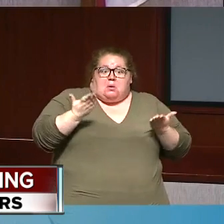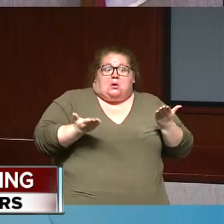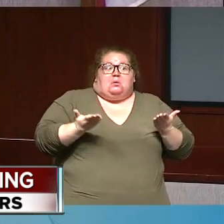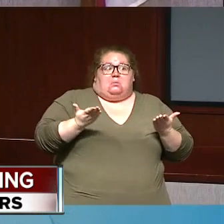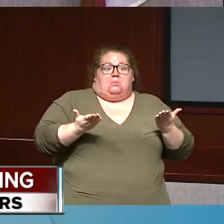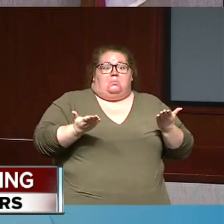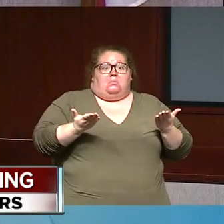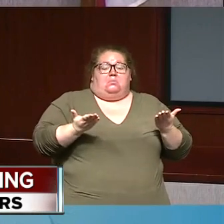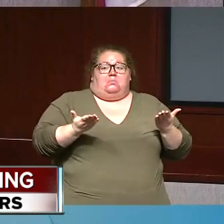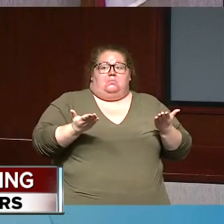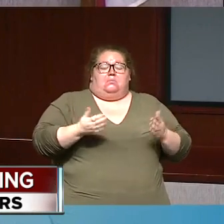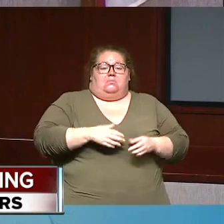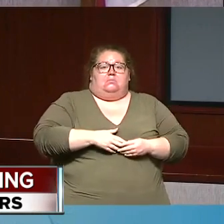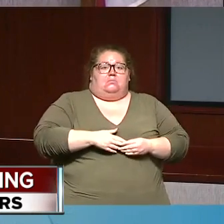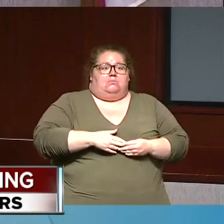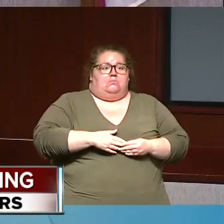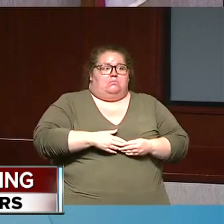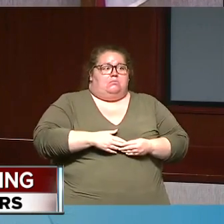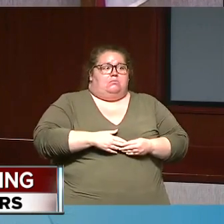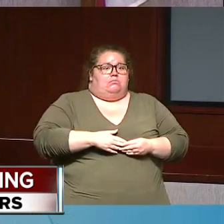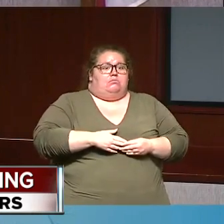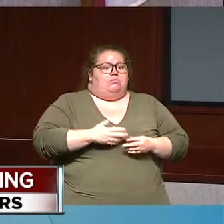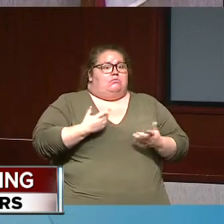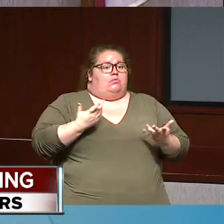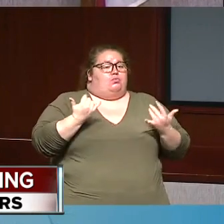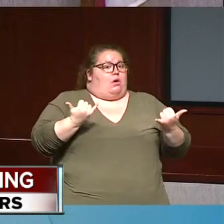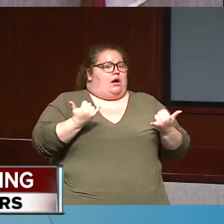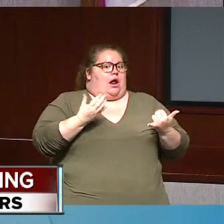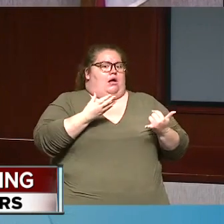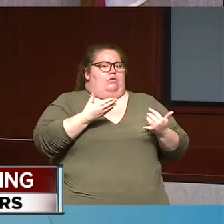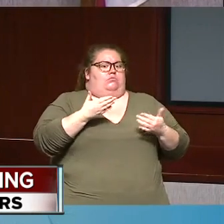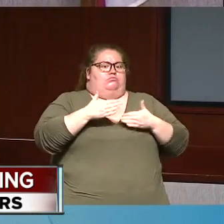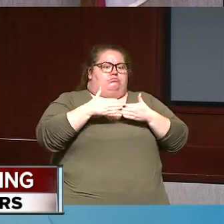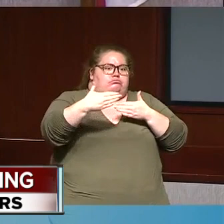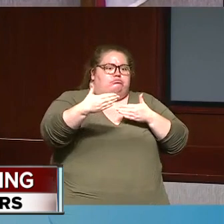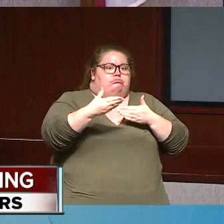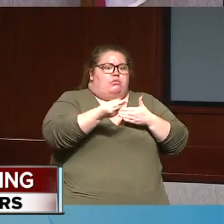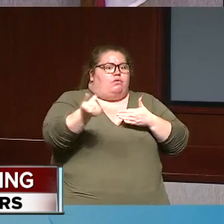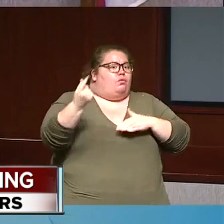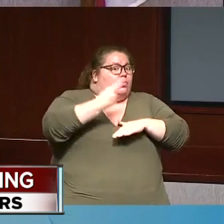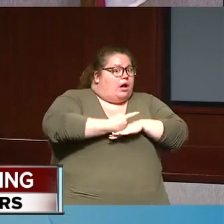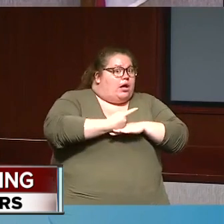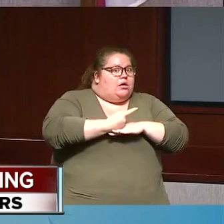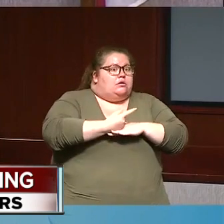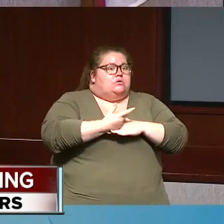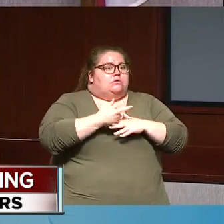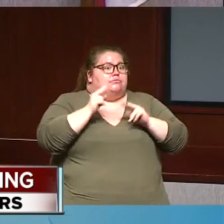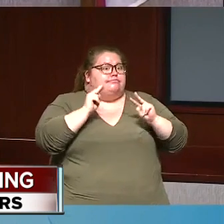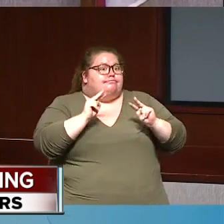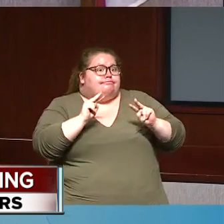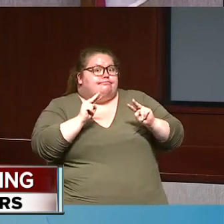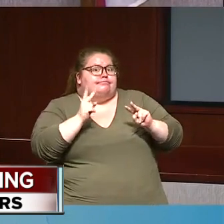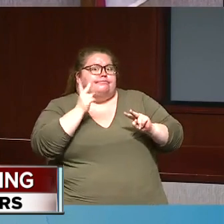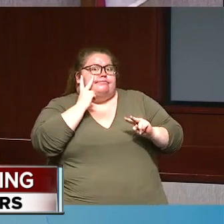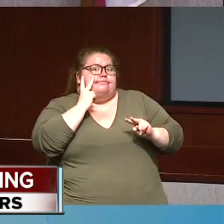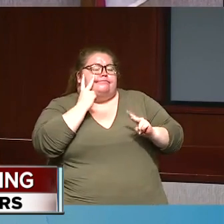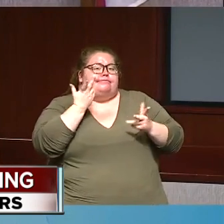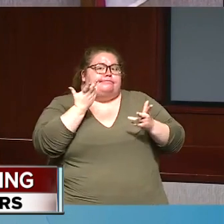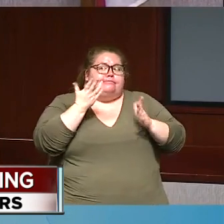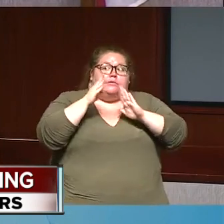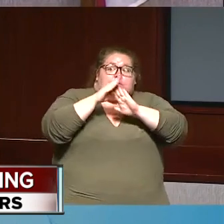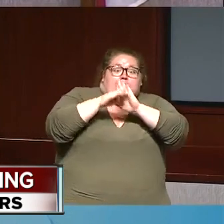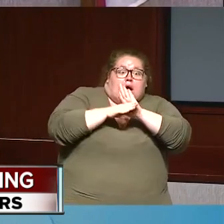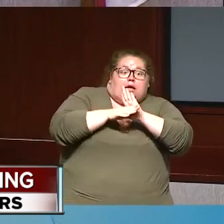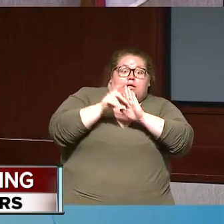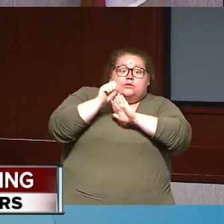are in the next several days are when we are expecting this guidance to come